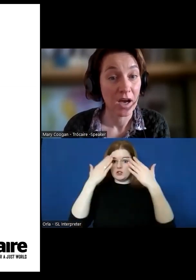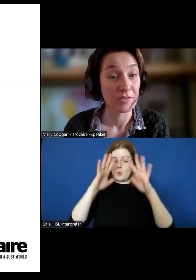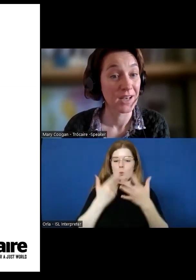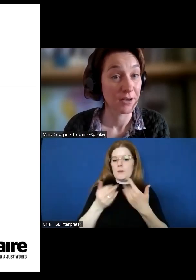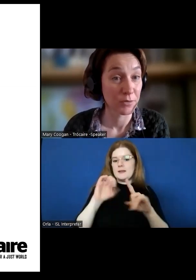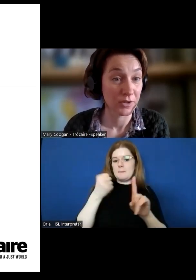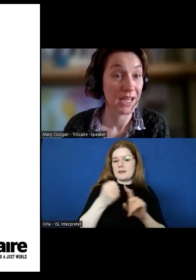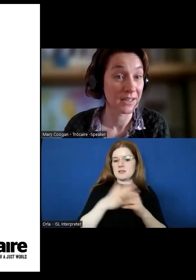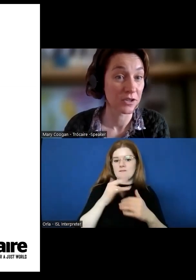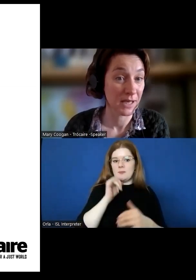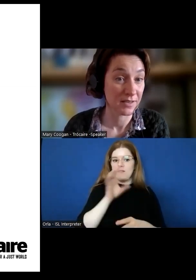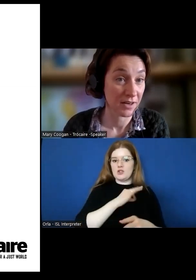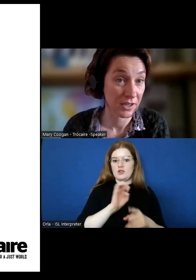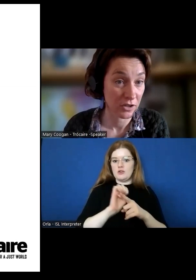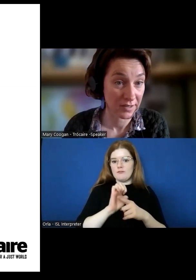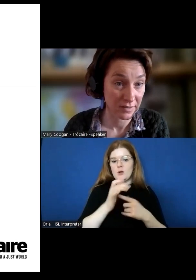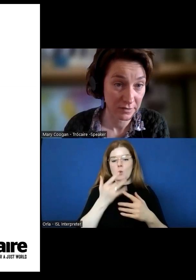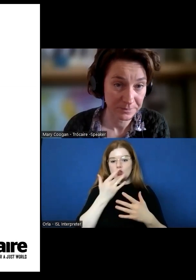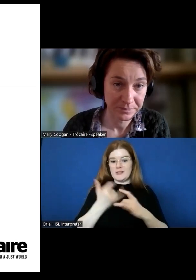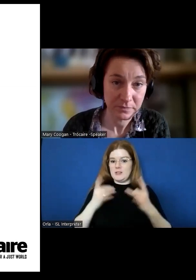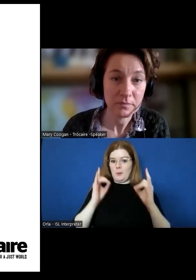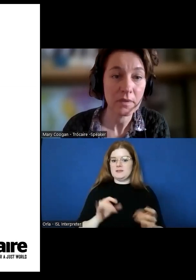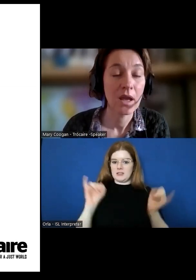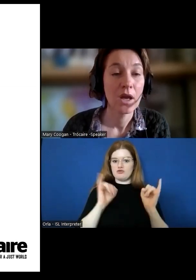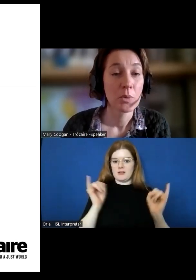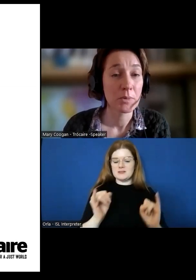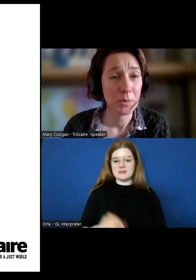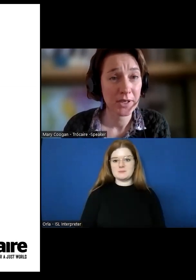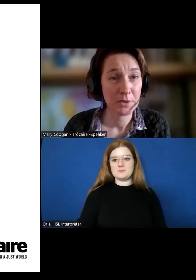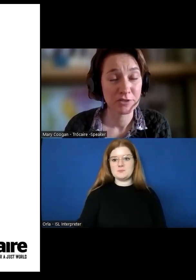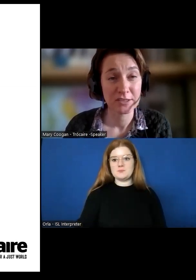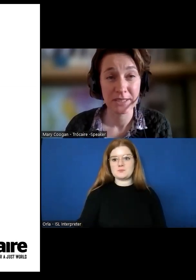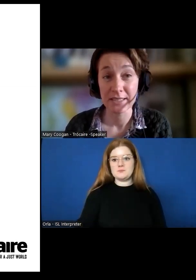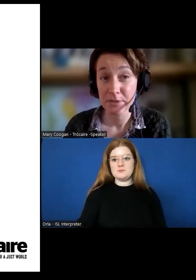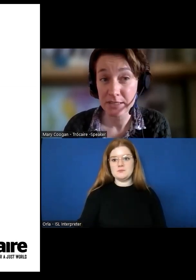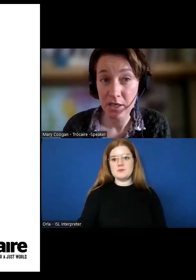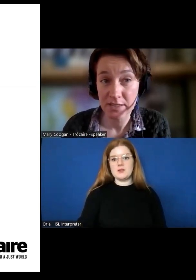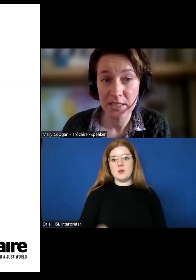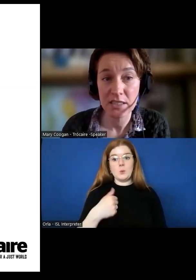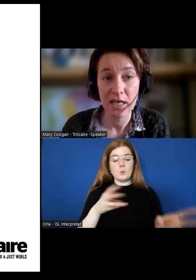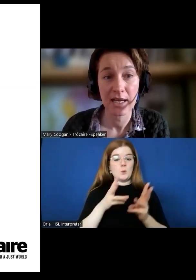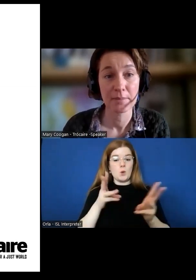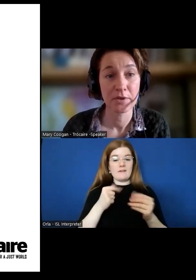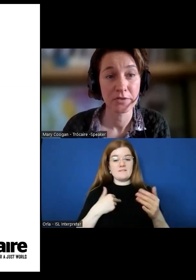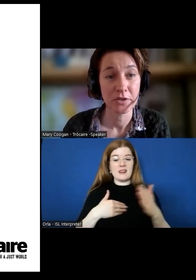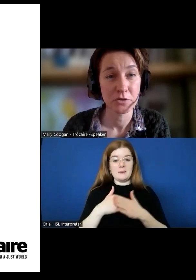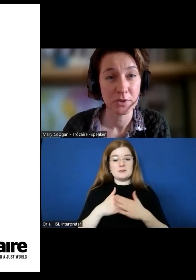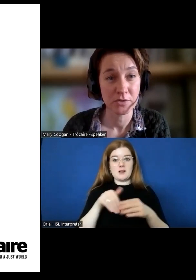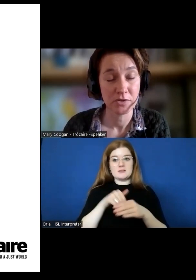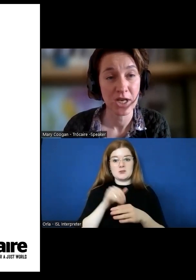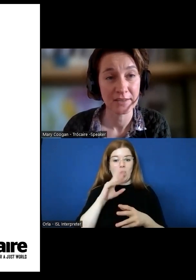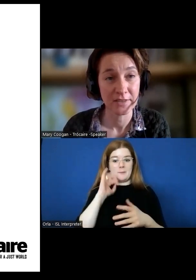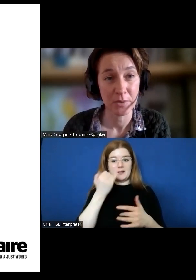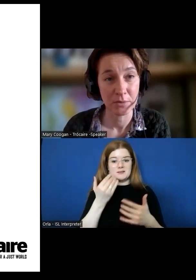impact of the lack of water in a humanitarian crisis. We were working with reasonably limited content because the